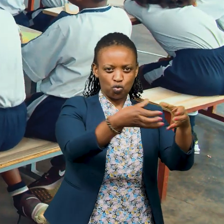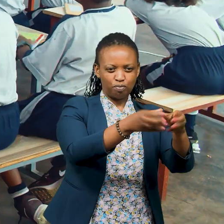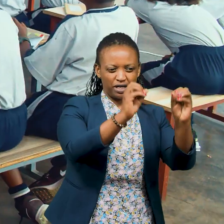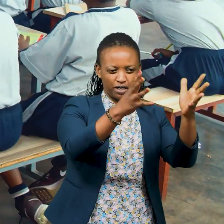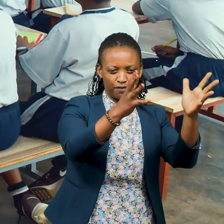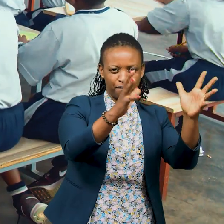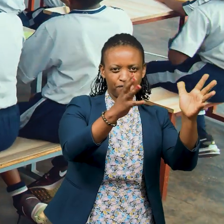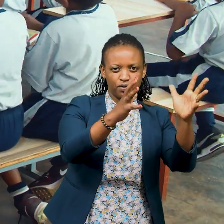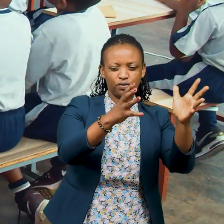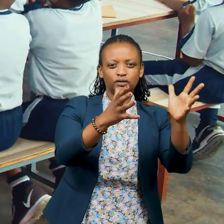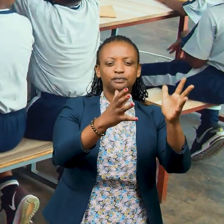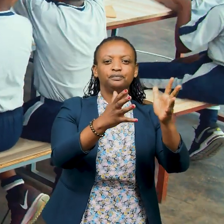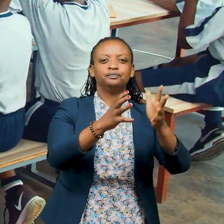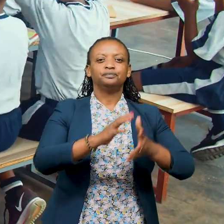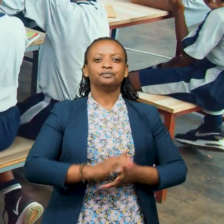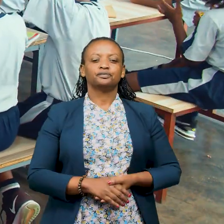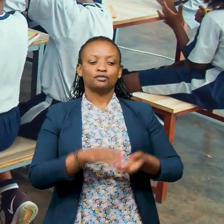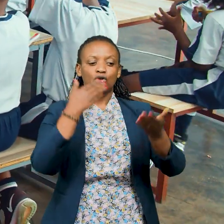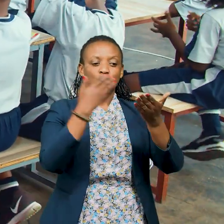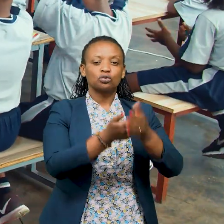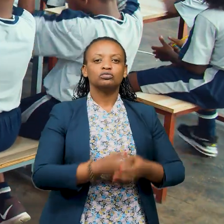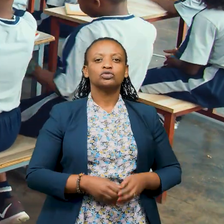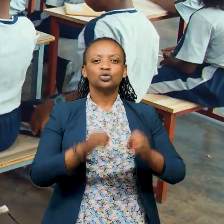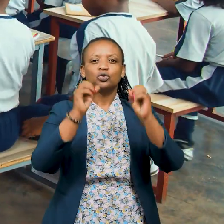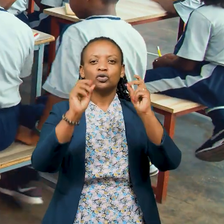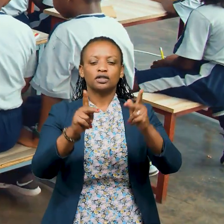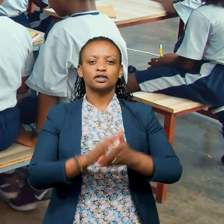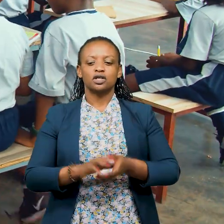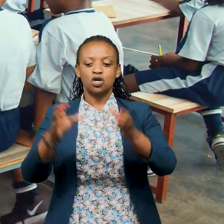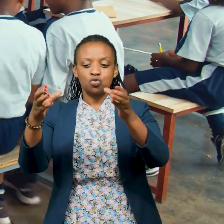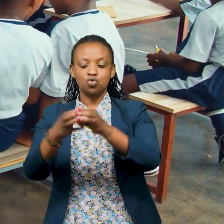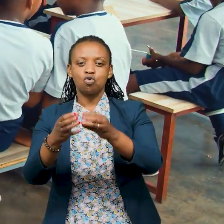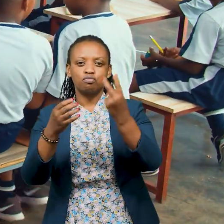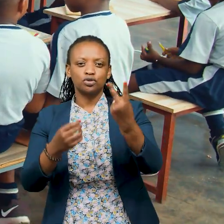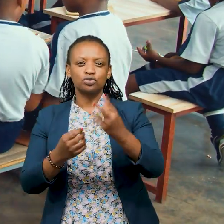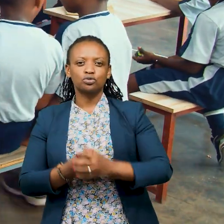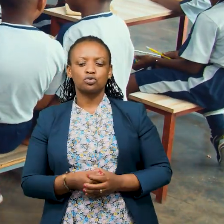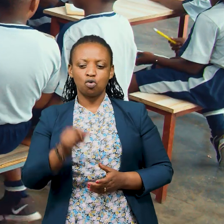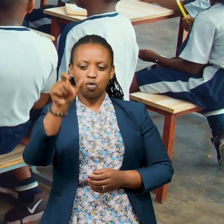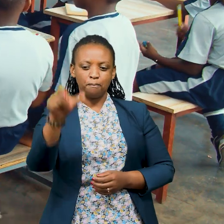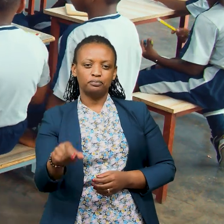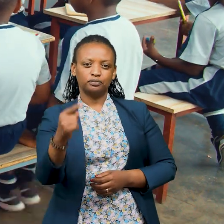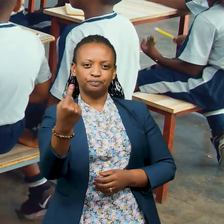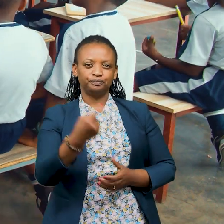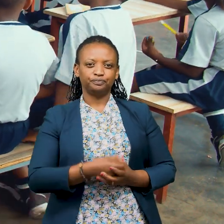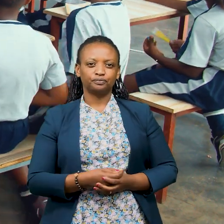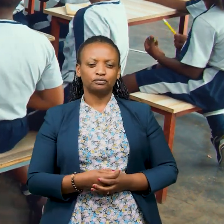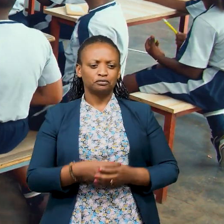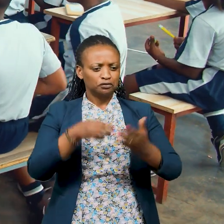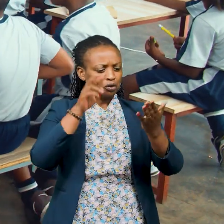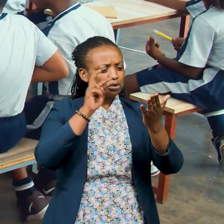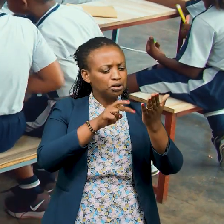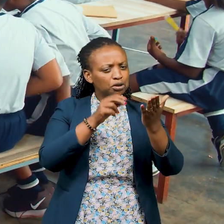this group? Flowers to this group? Very good. Okay, group 2. One person, put